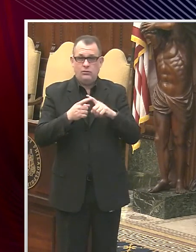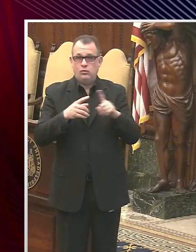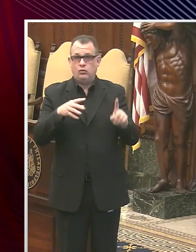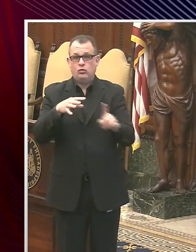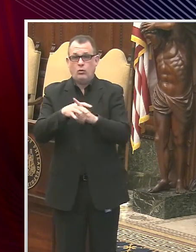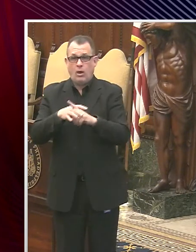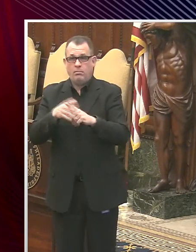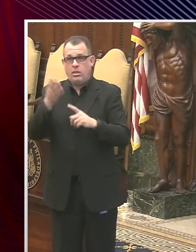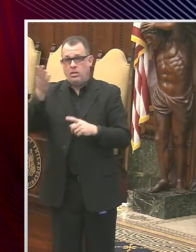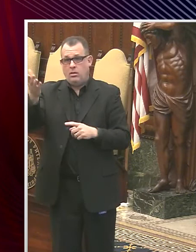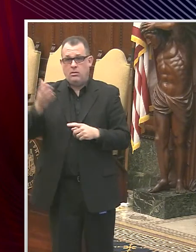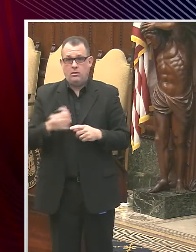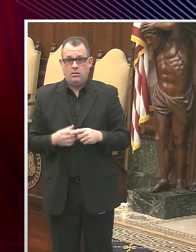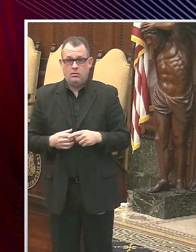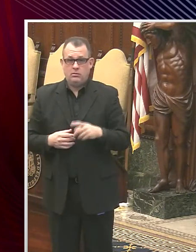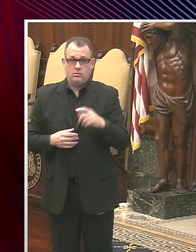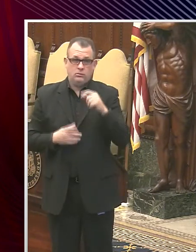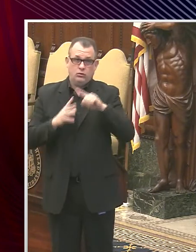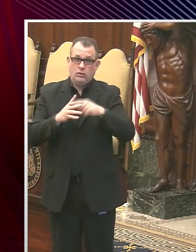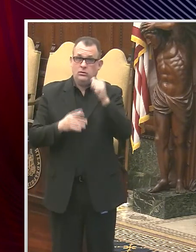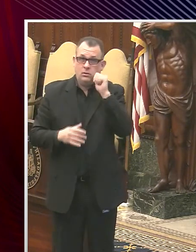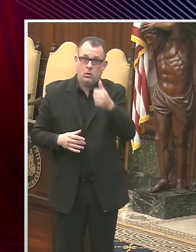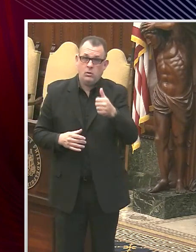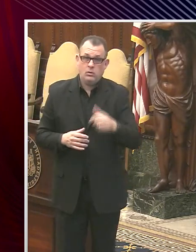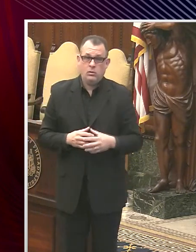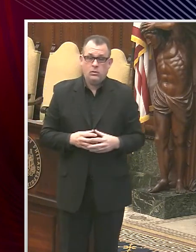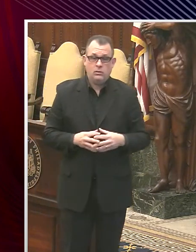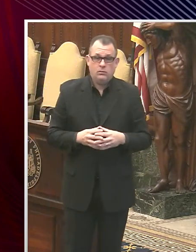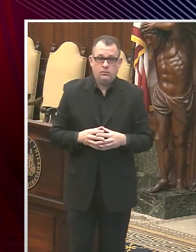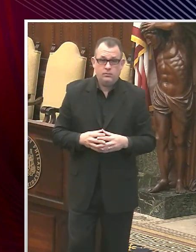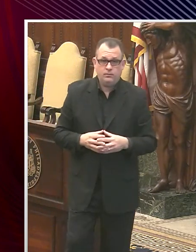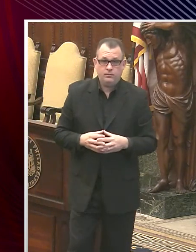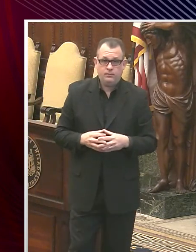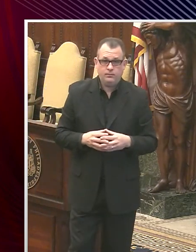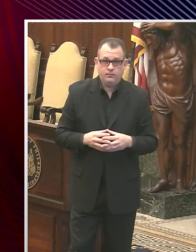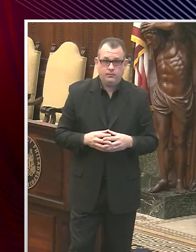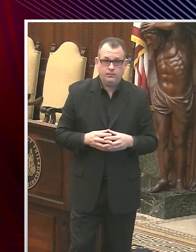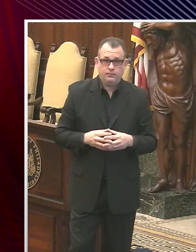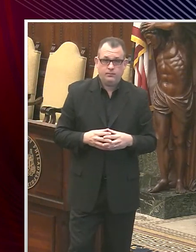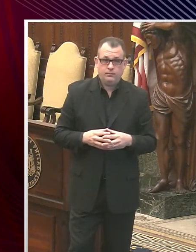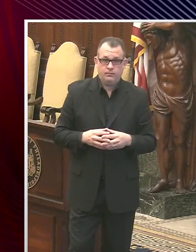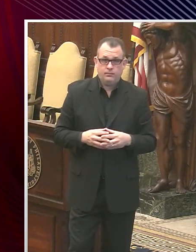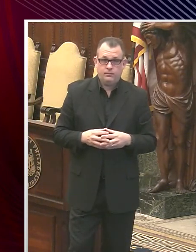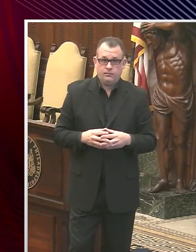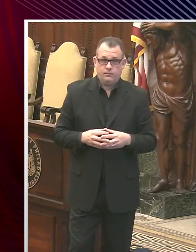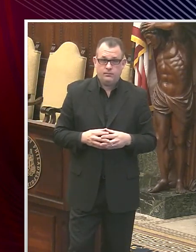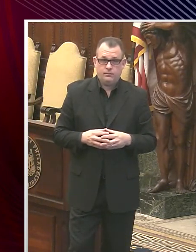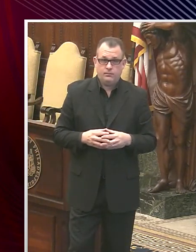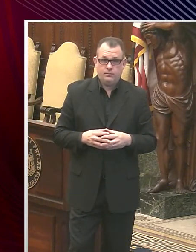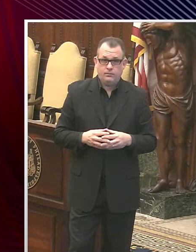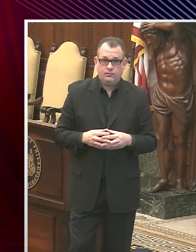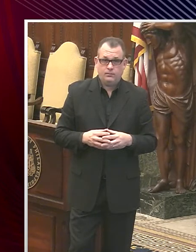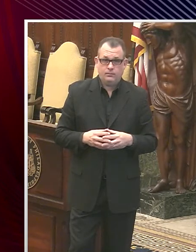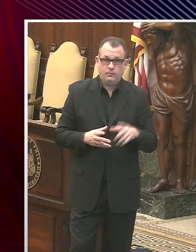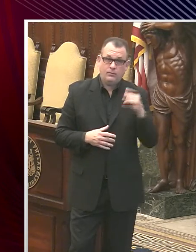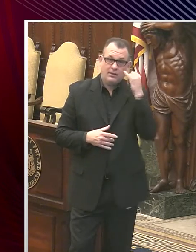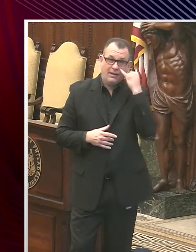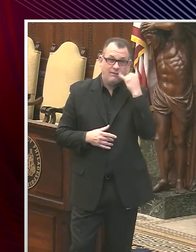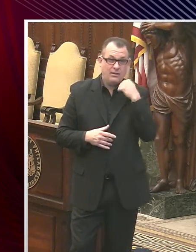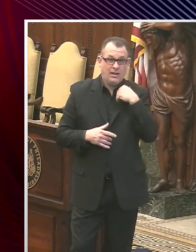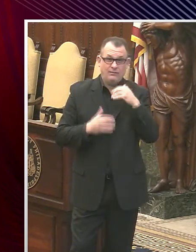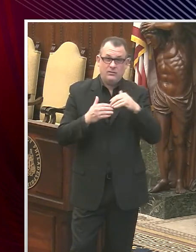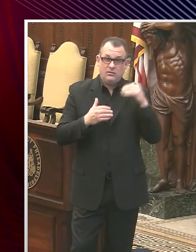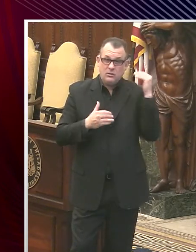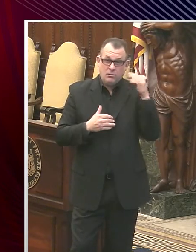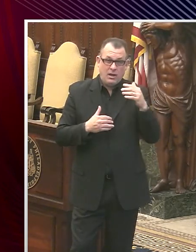get come in as a walk-in, essentially. And if they do that, they may have to wait. Or if we're oversubscribed, they may be told to come back